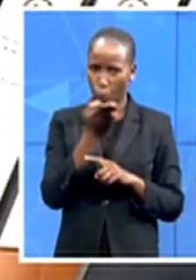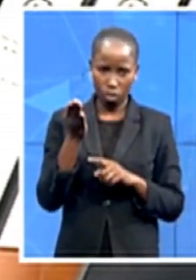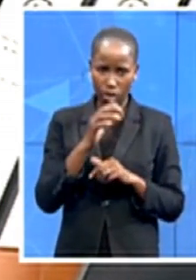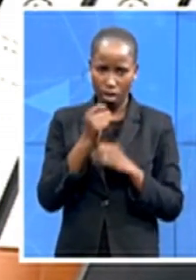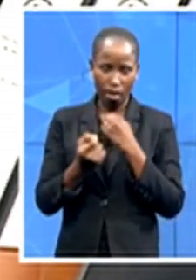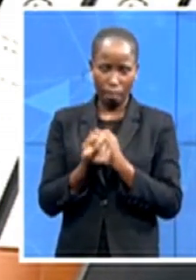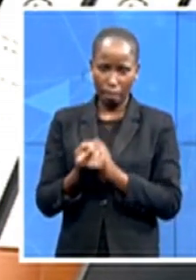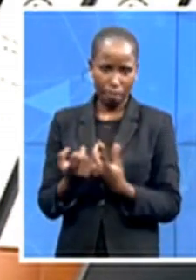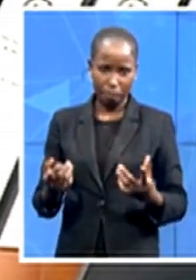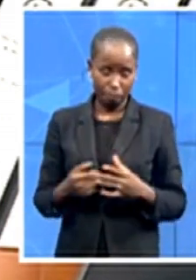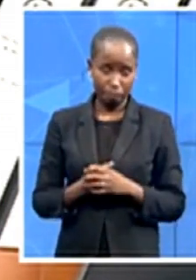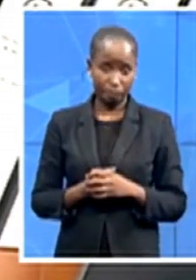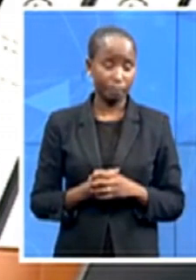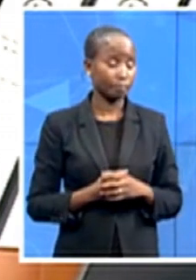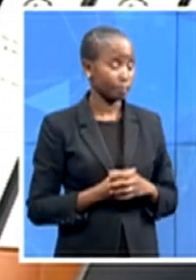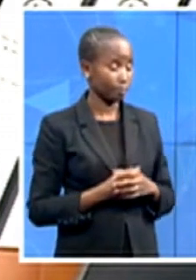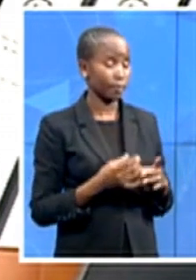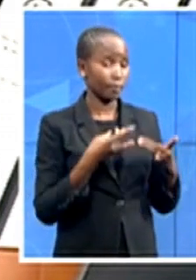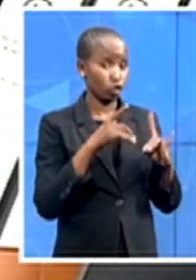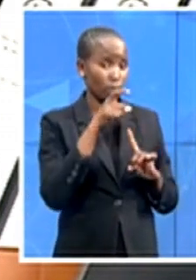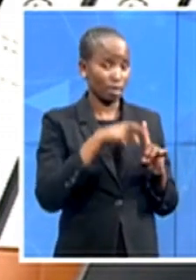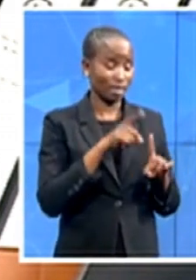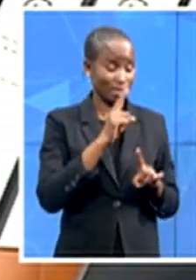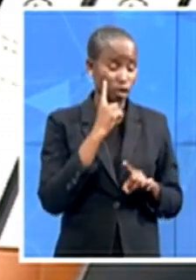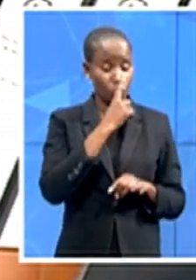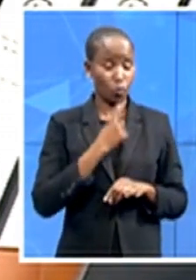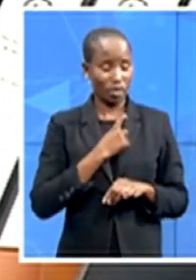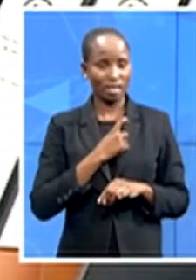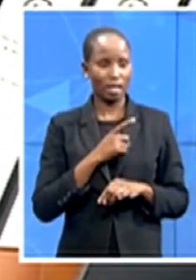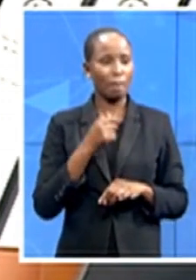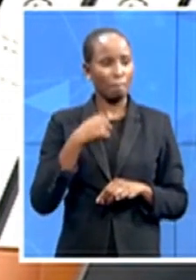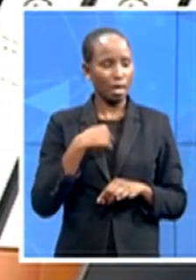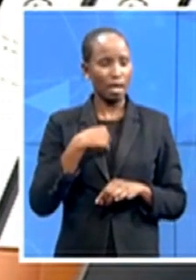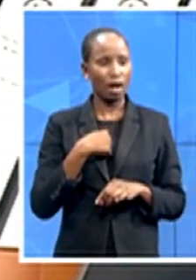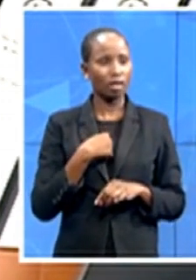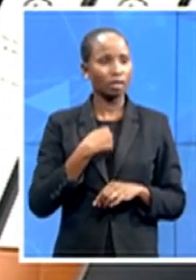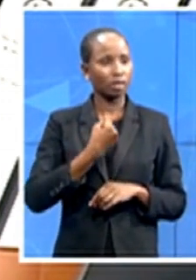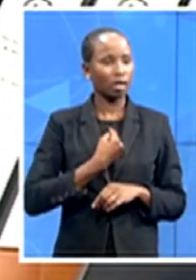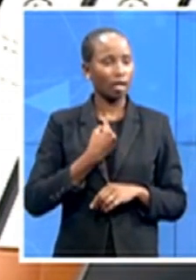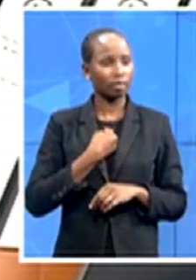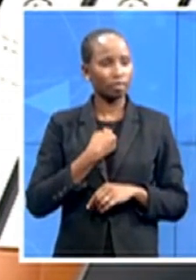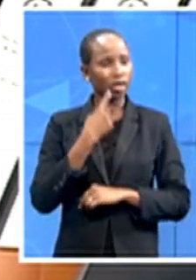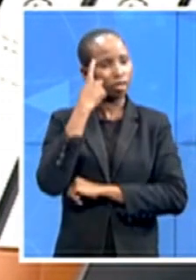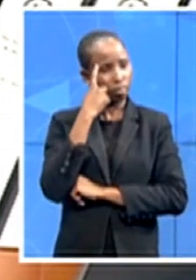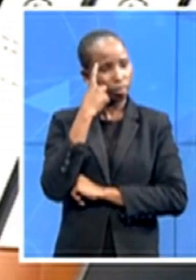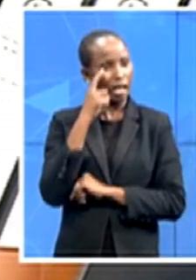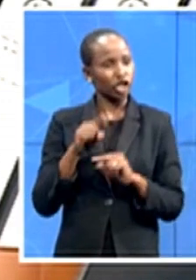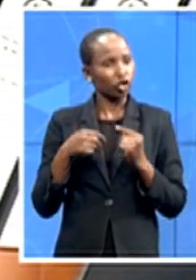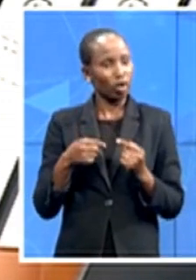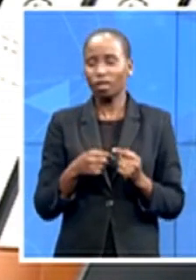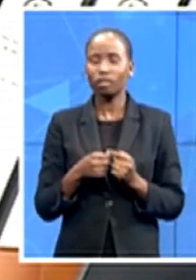question that not only I myself had to grapple with, but also other members of